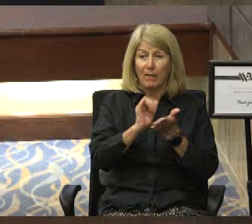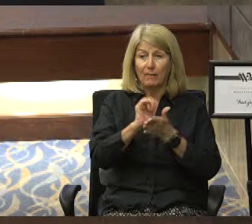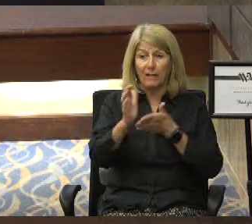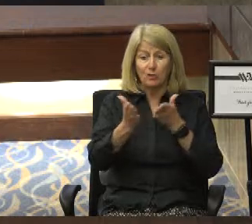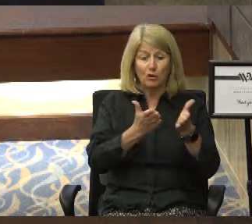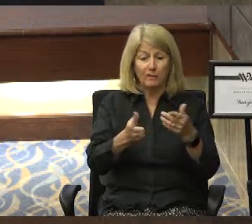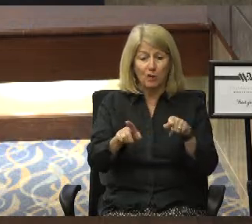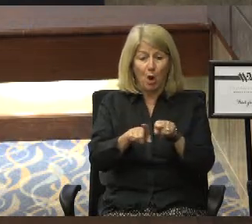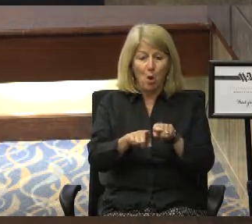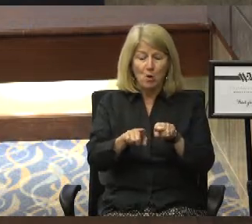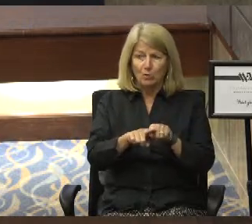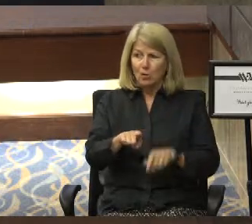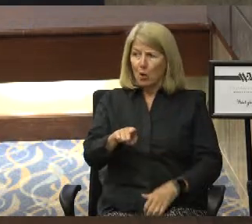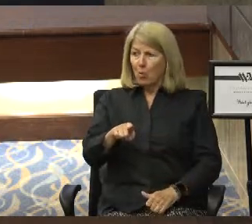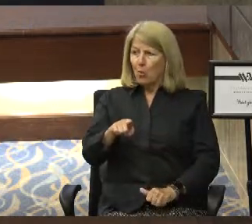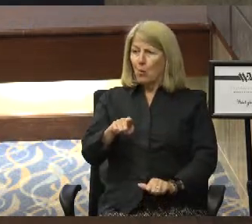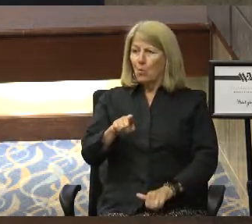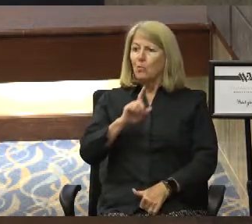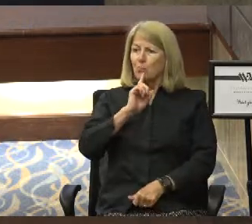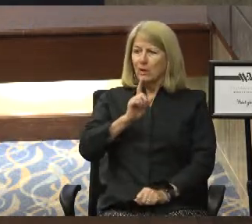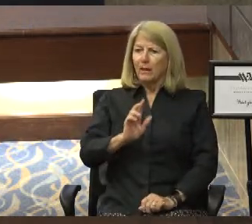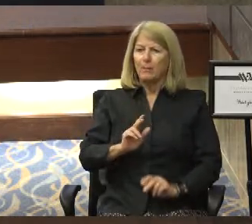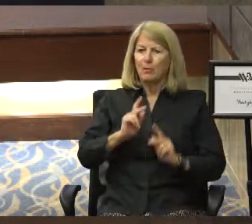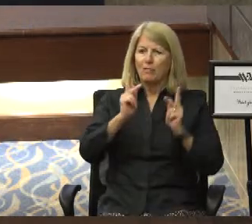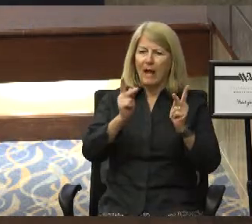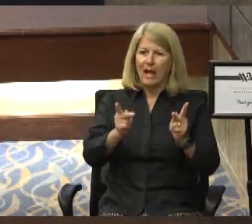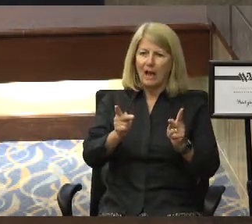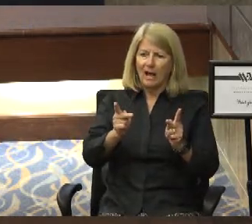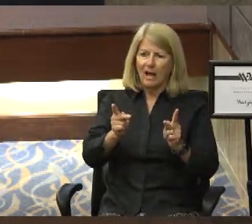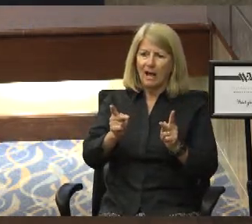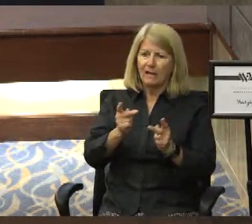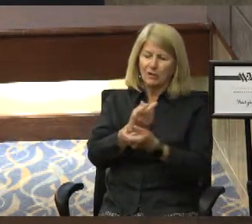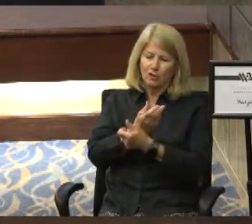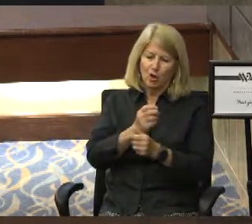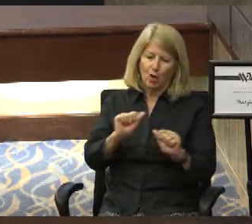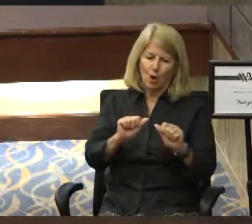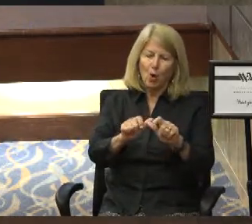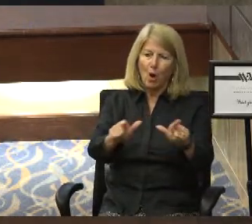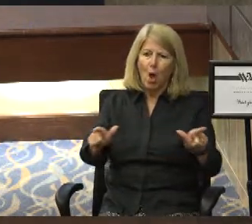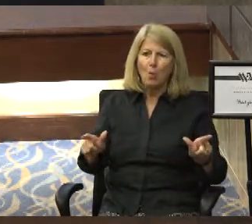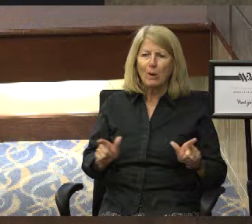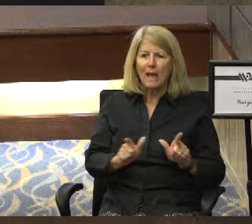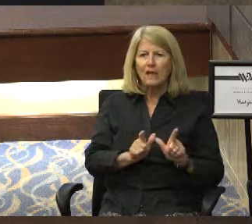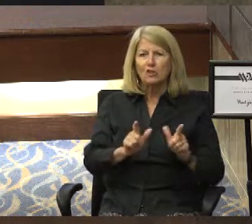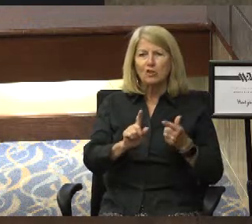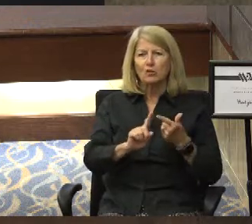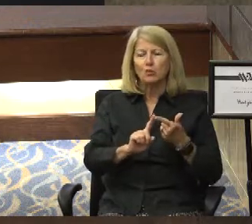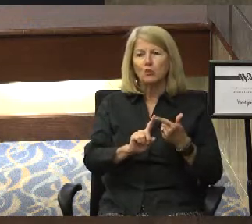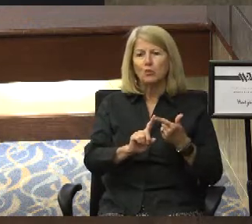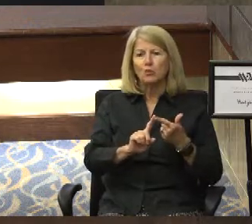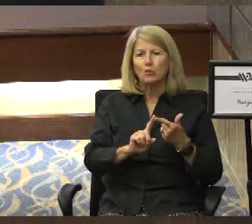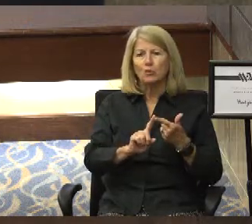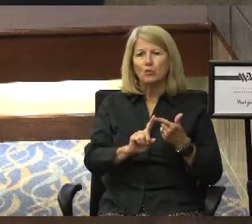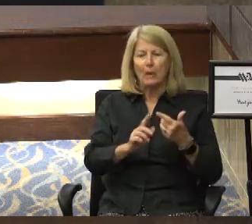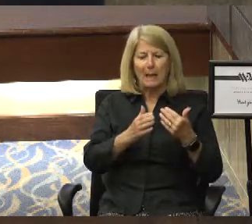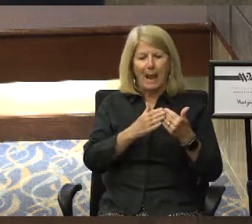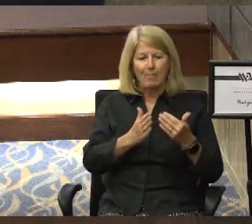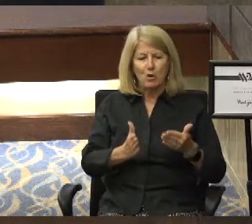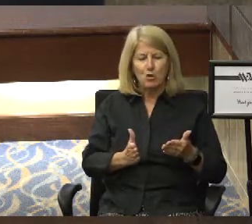but also really provide a secure location to those